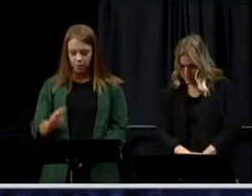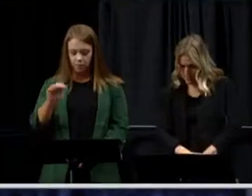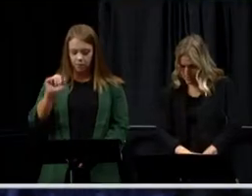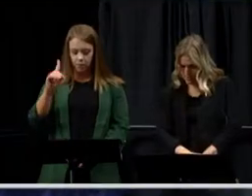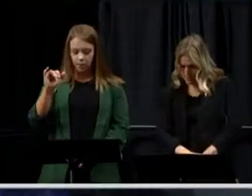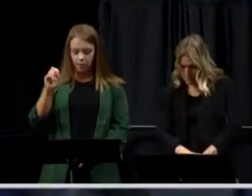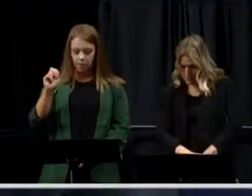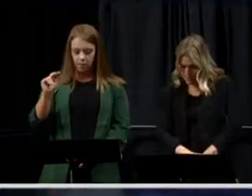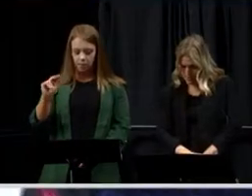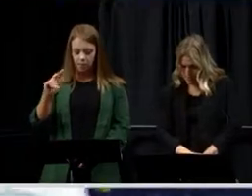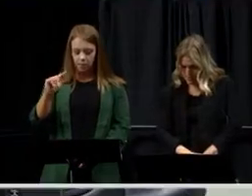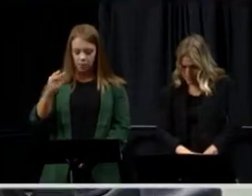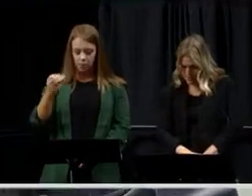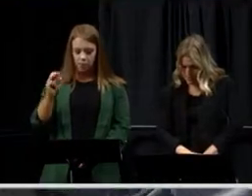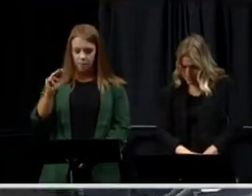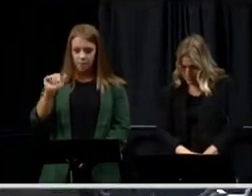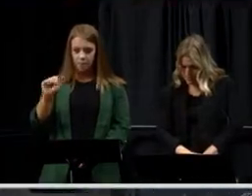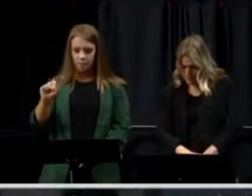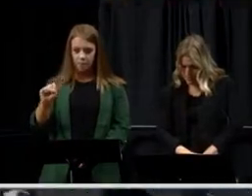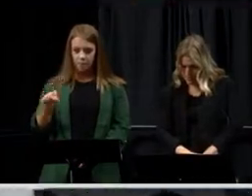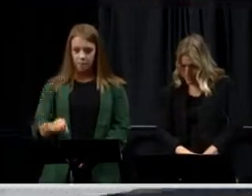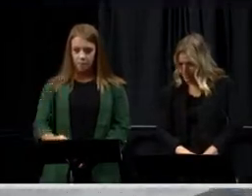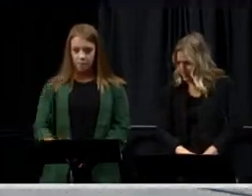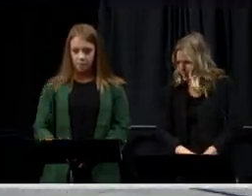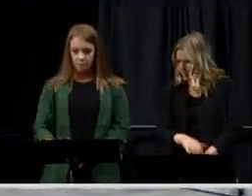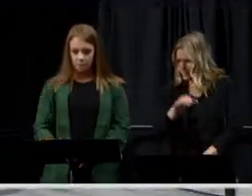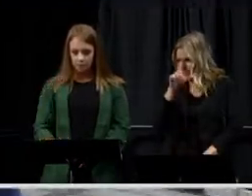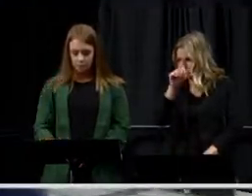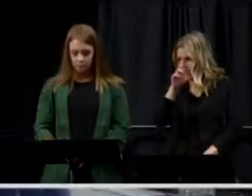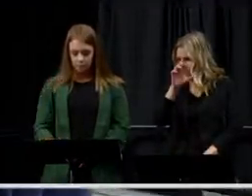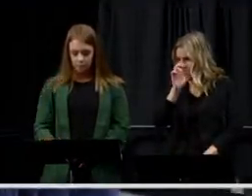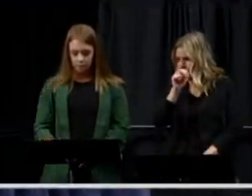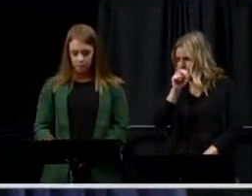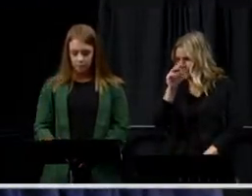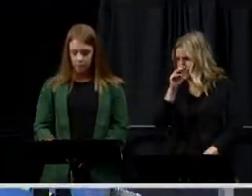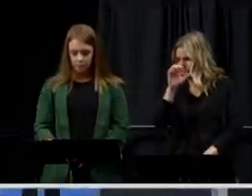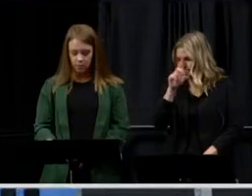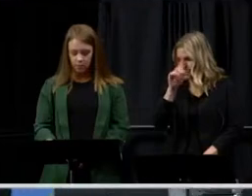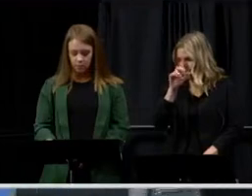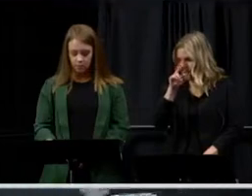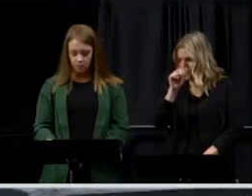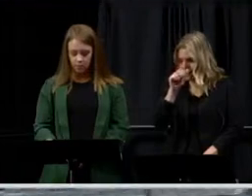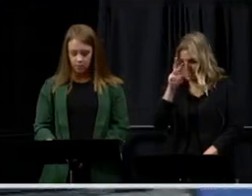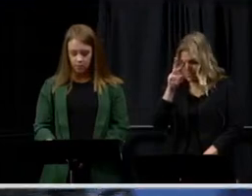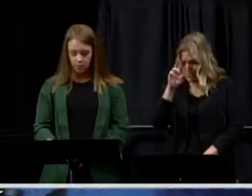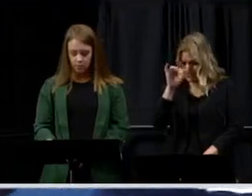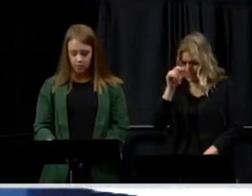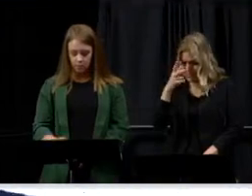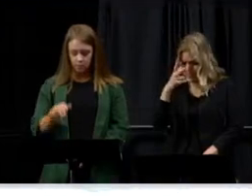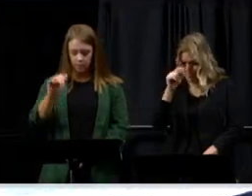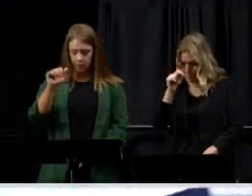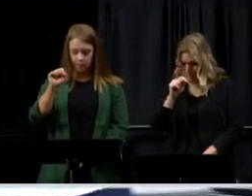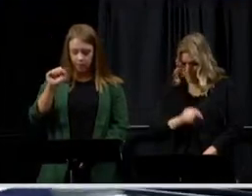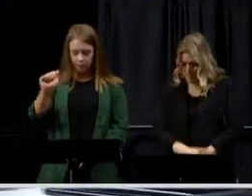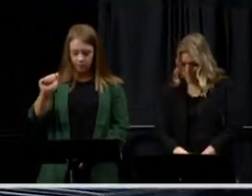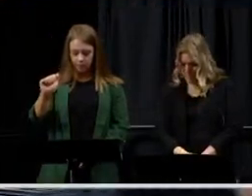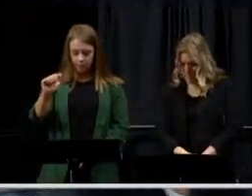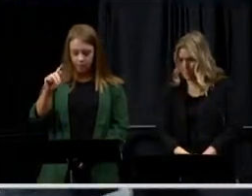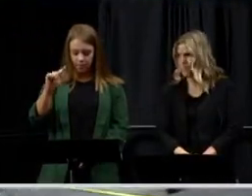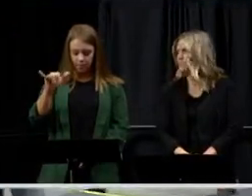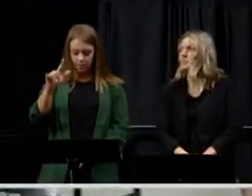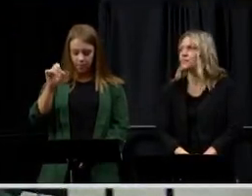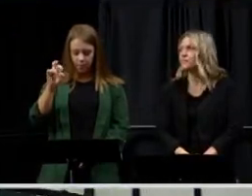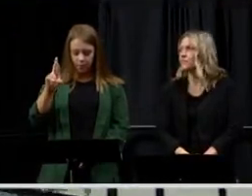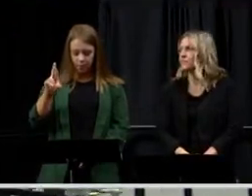Madison Isabella Thomas. Lauren McKenna Wright. Asa McKenzie Tyler.